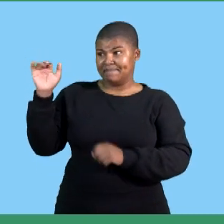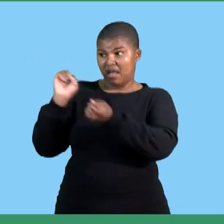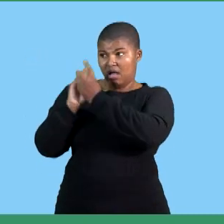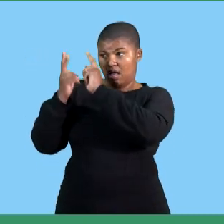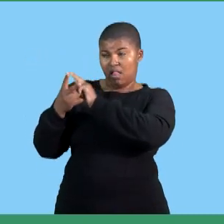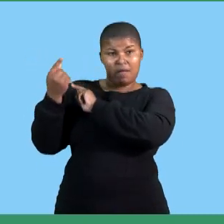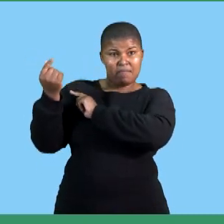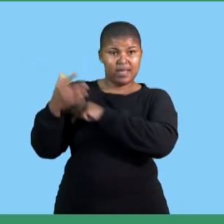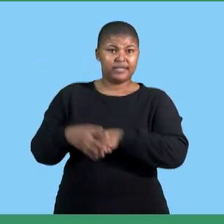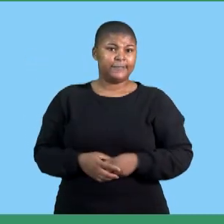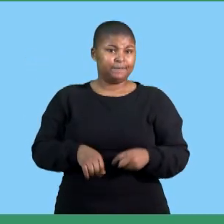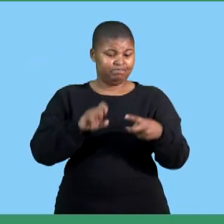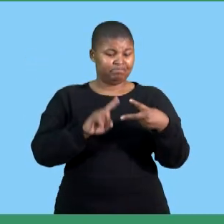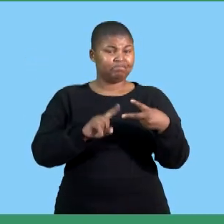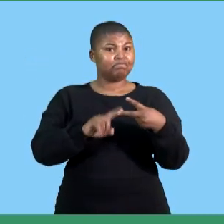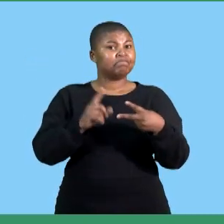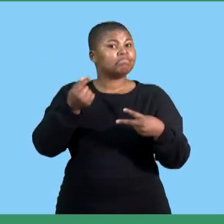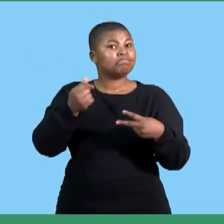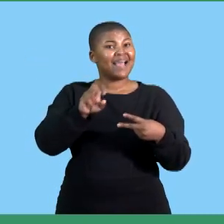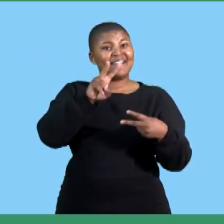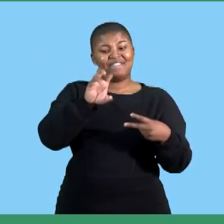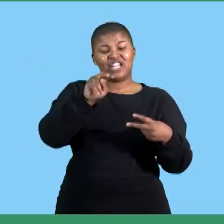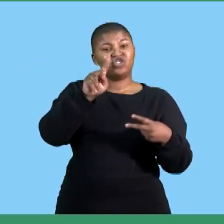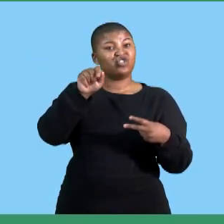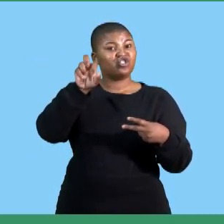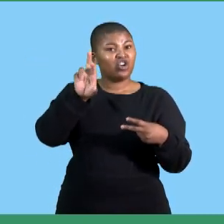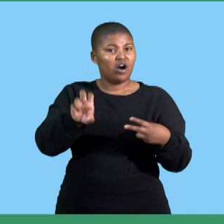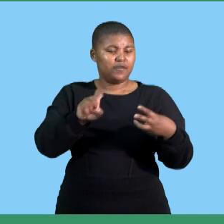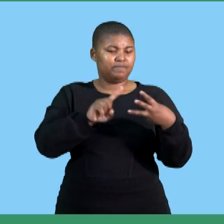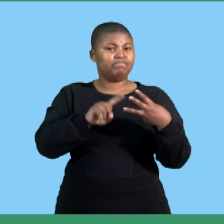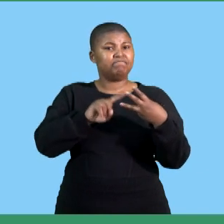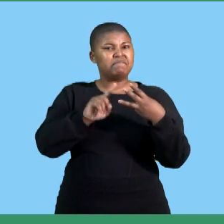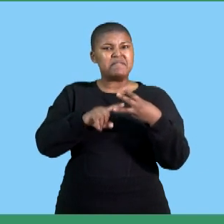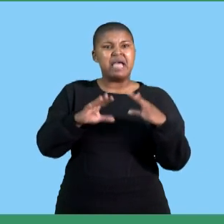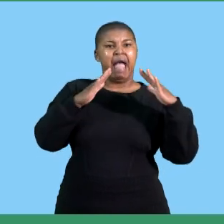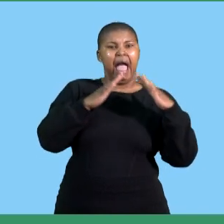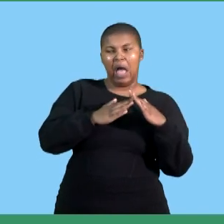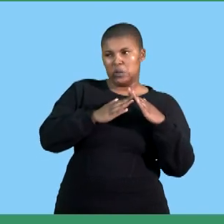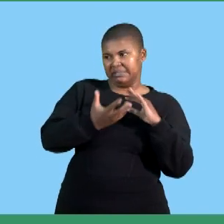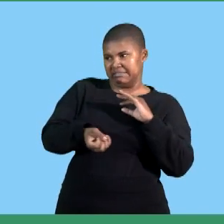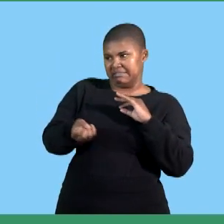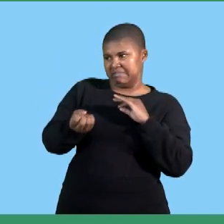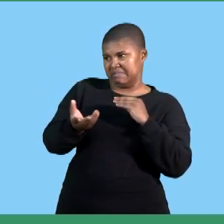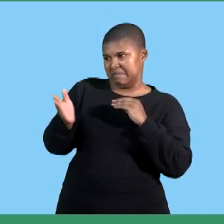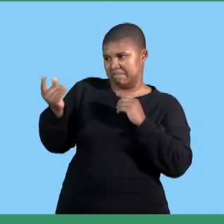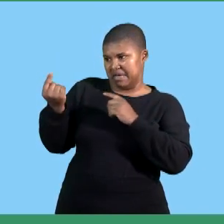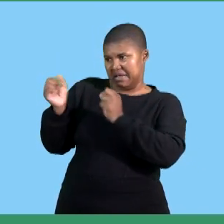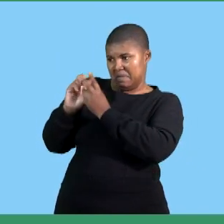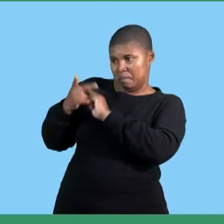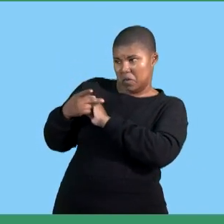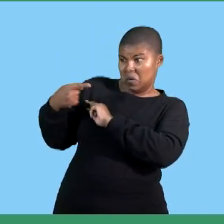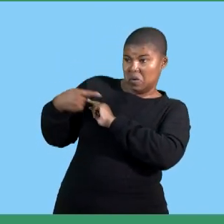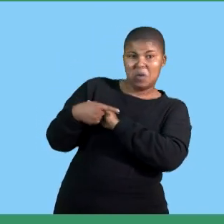bank loans, we have venture capital, we have asset-based loan, grants,